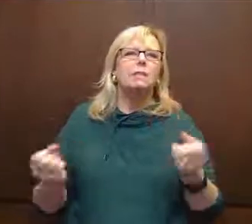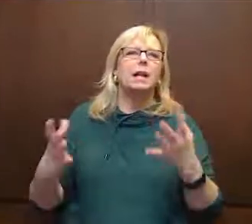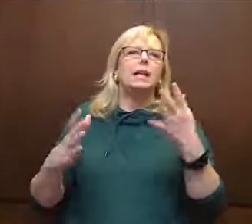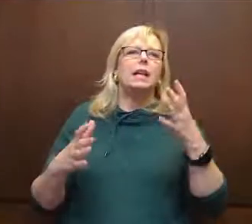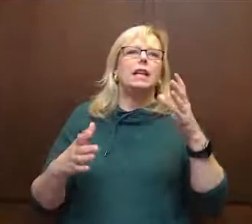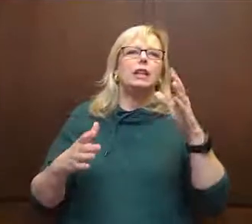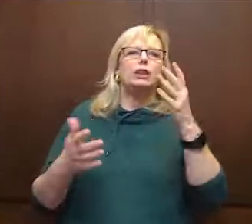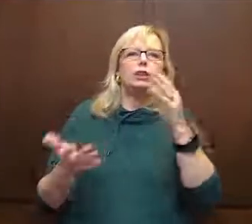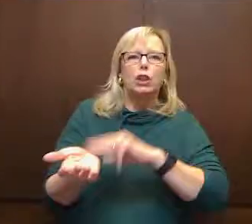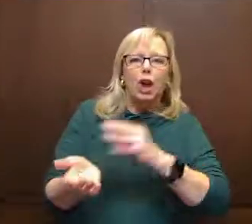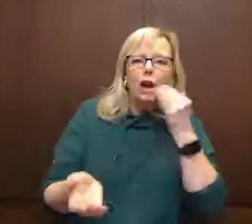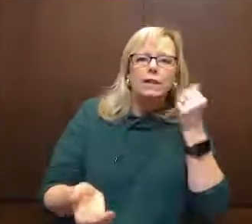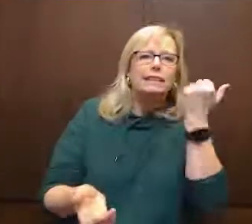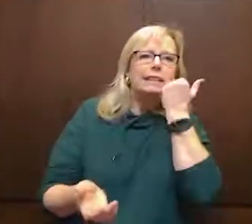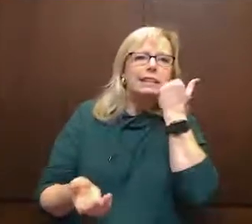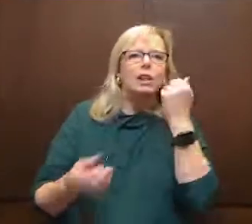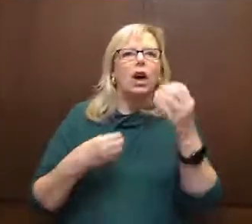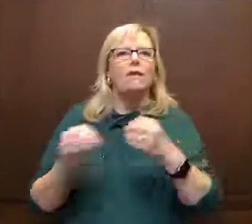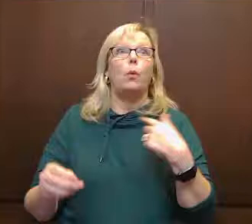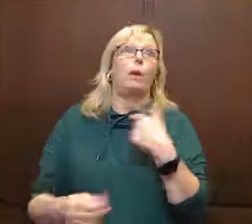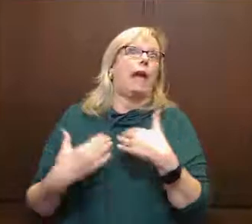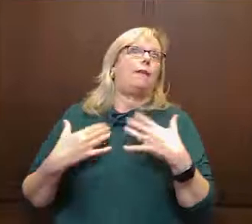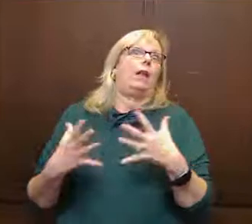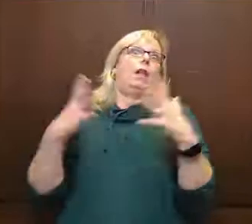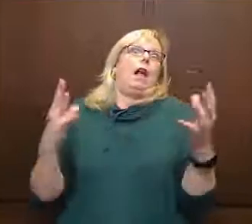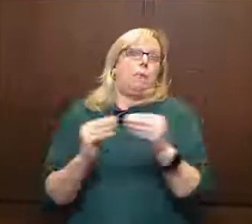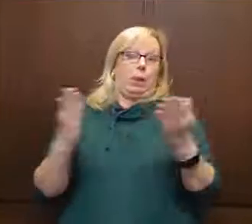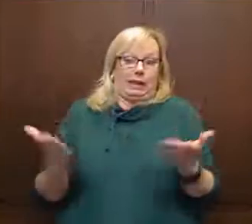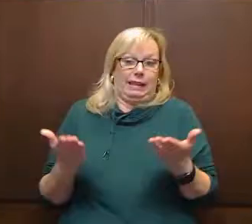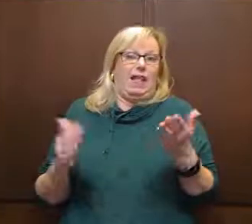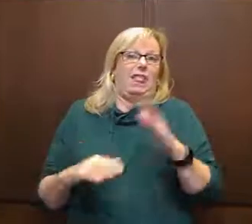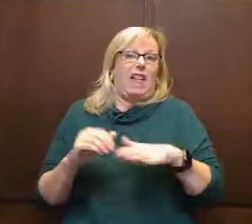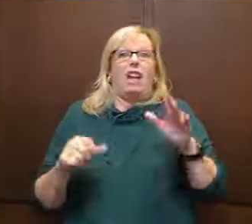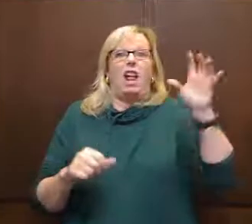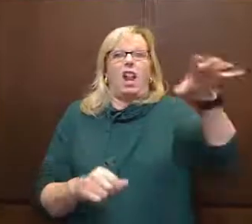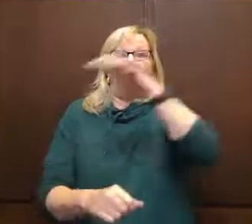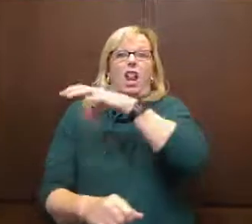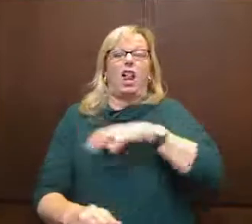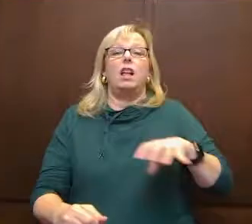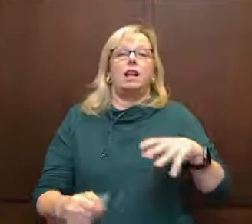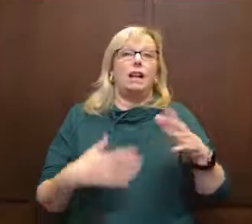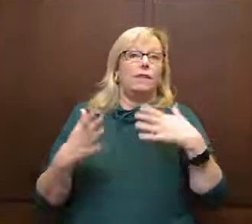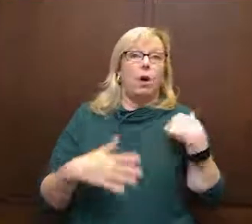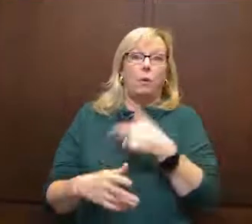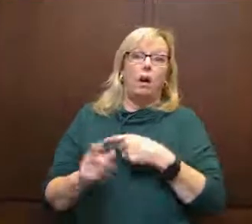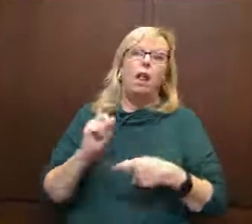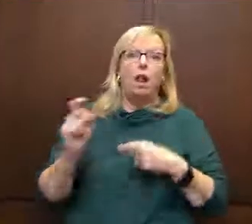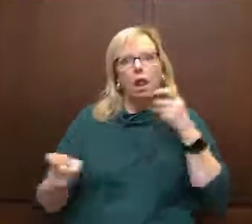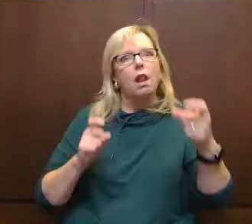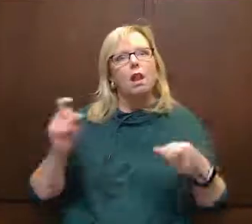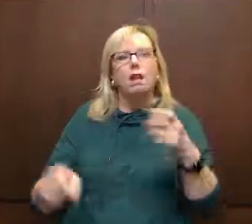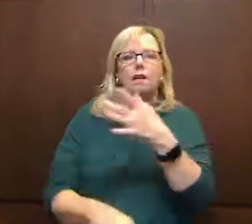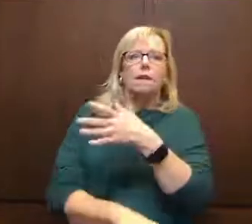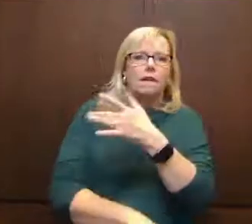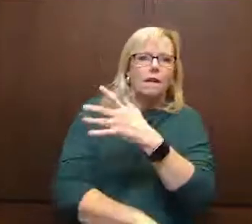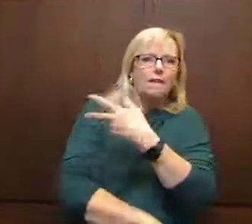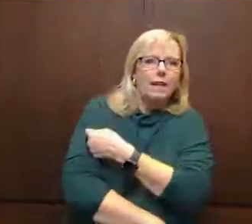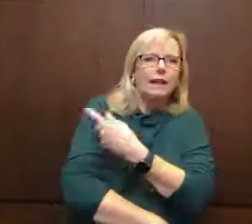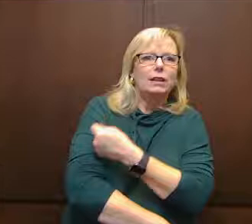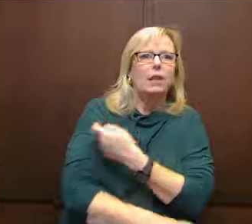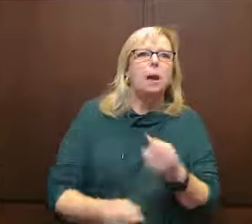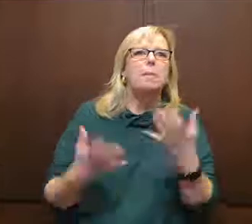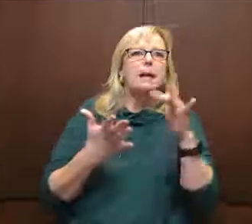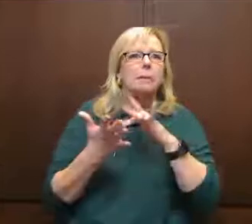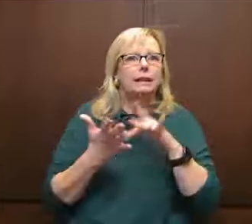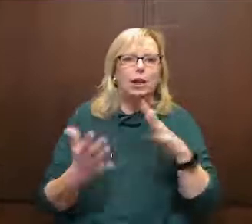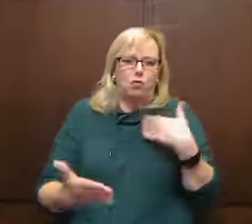the dentist's office. And we just have a lot of those in St. Clair County. And so while we're administering vaccine and we've got a lot of doses that